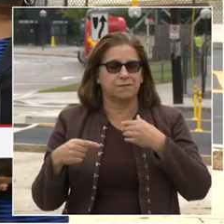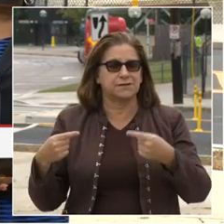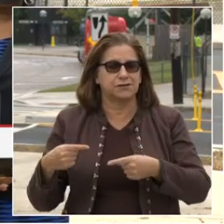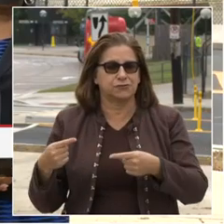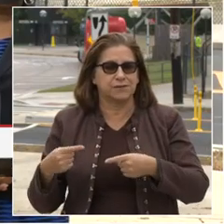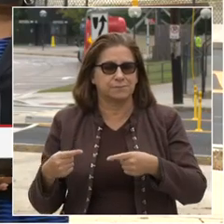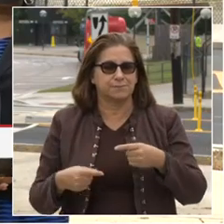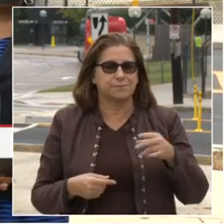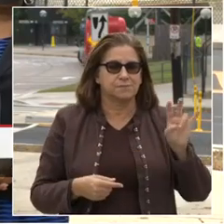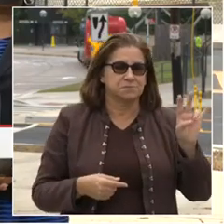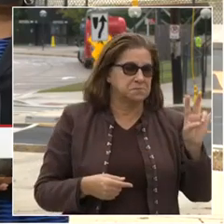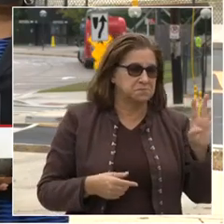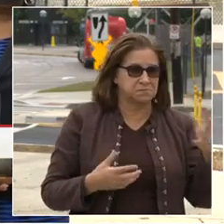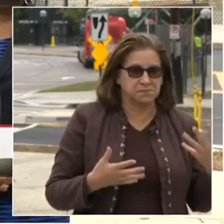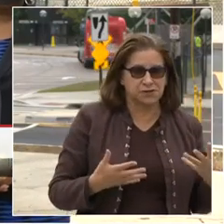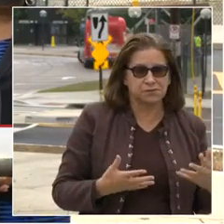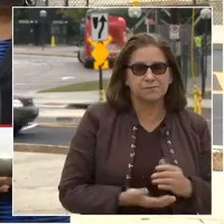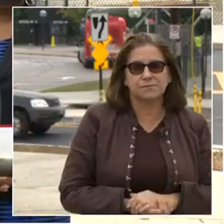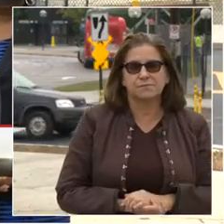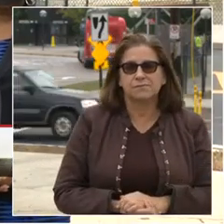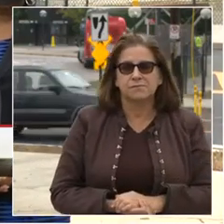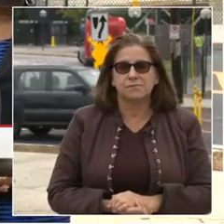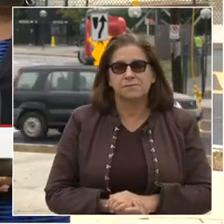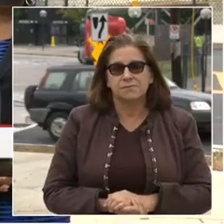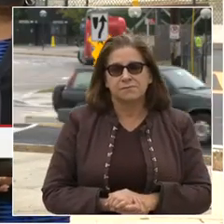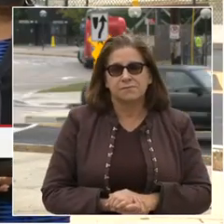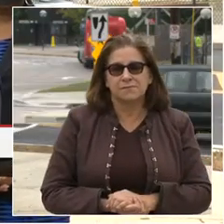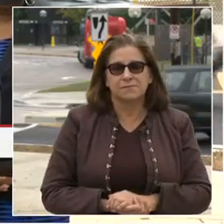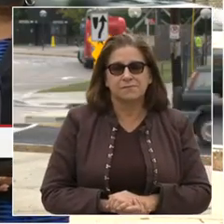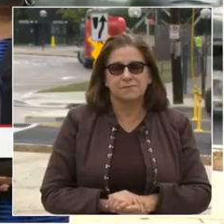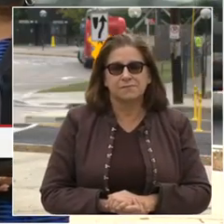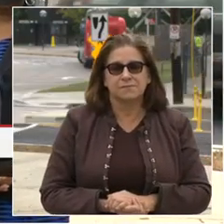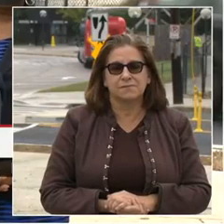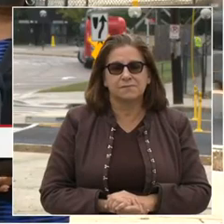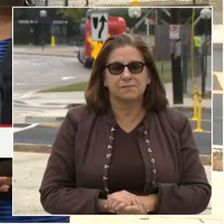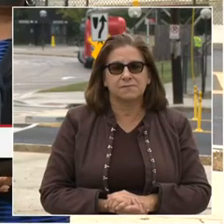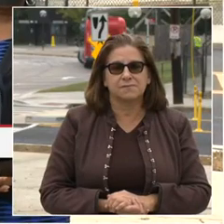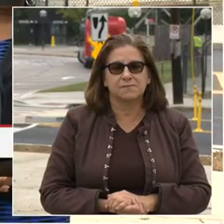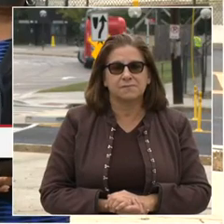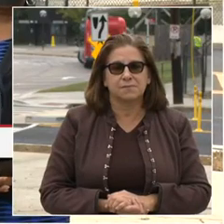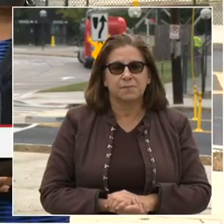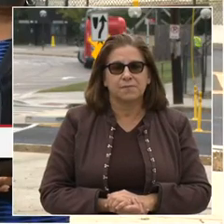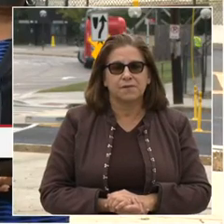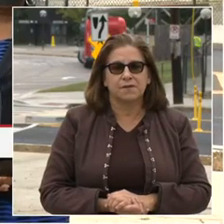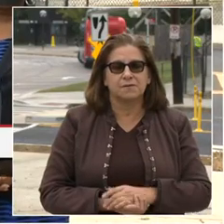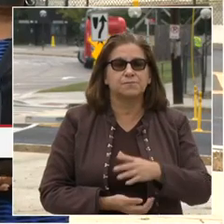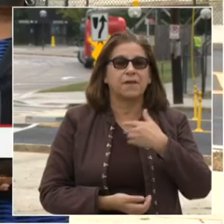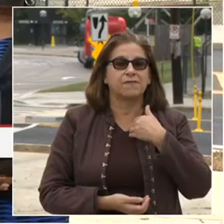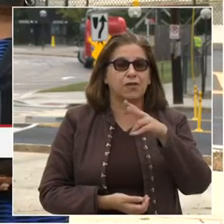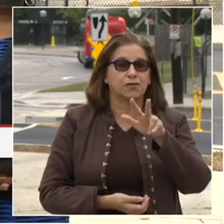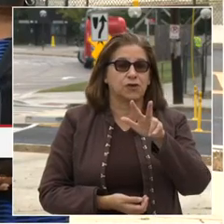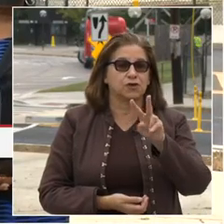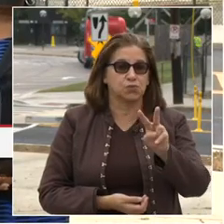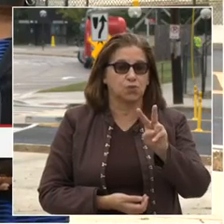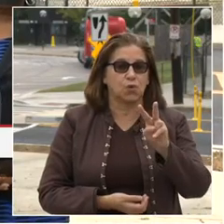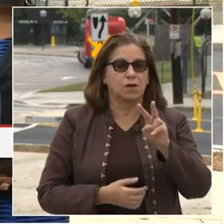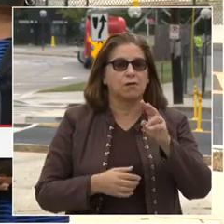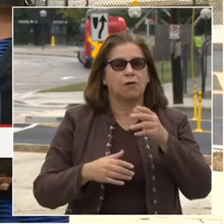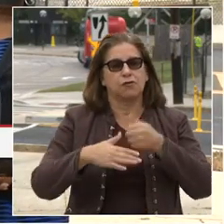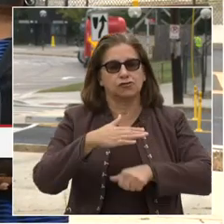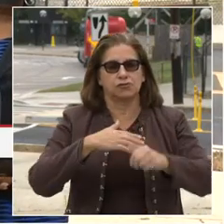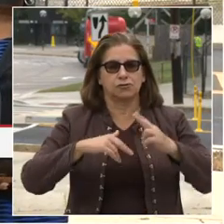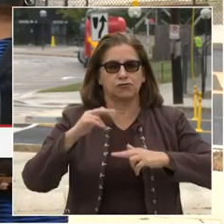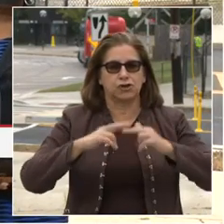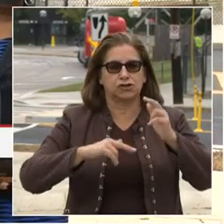and 67 are complete and 32 are under construction or